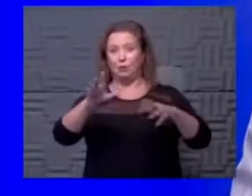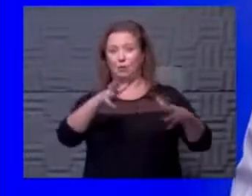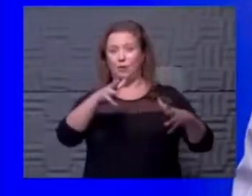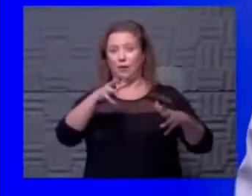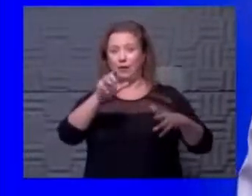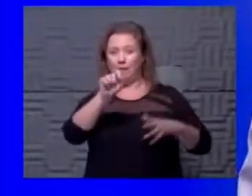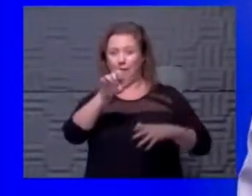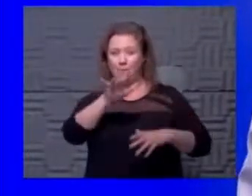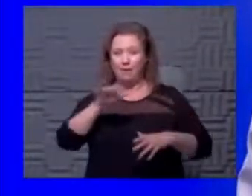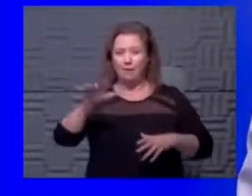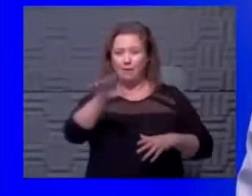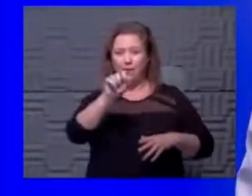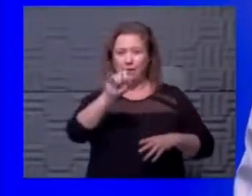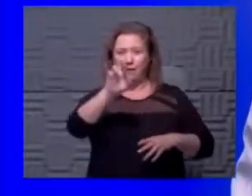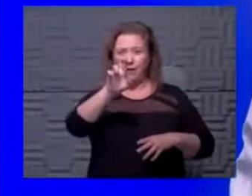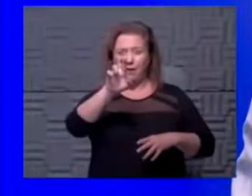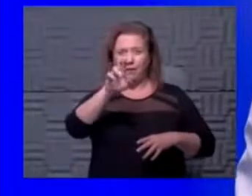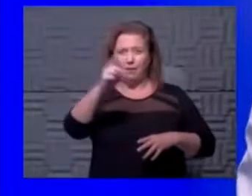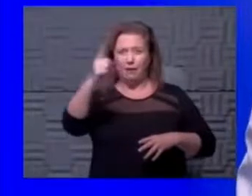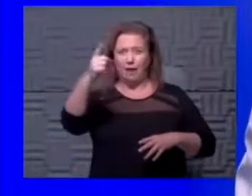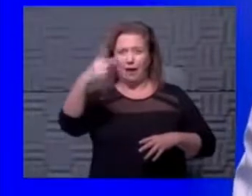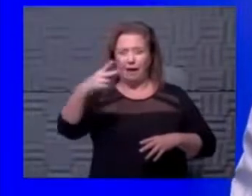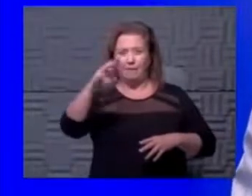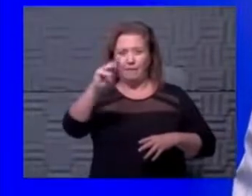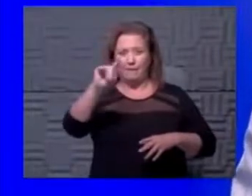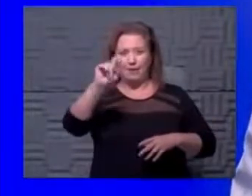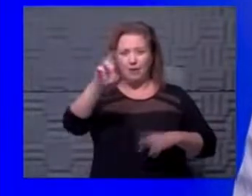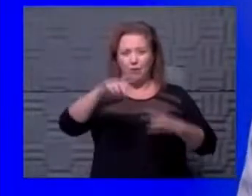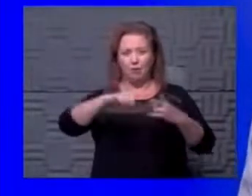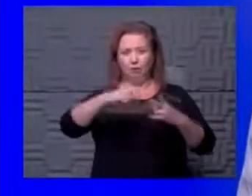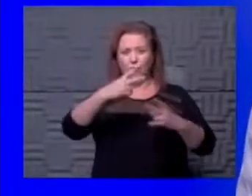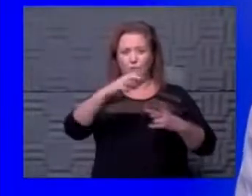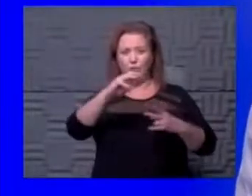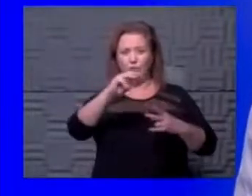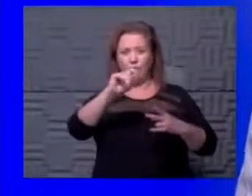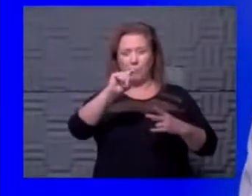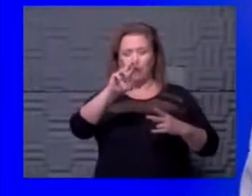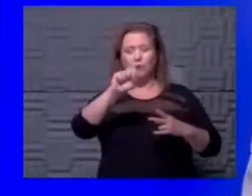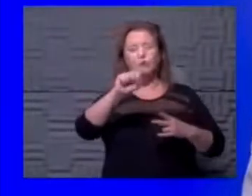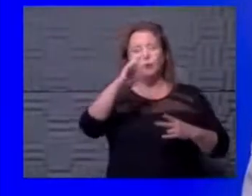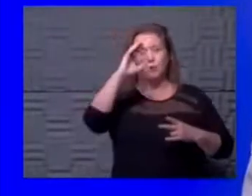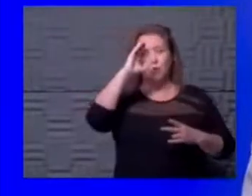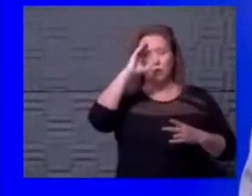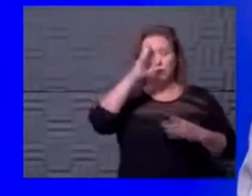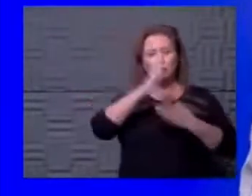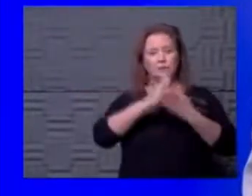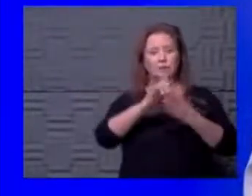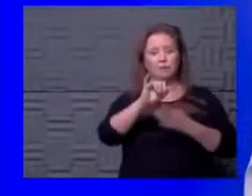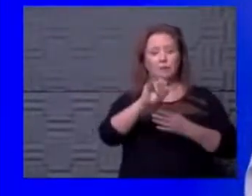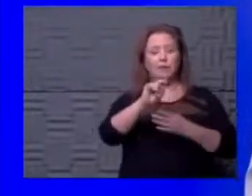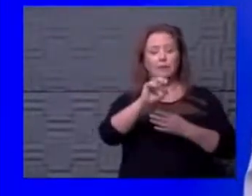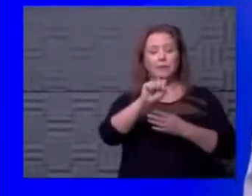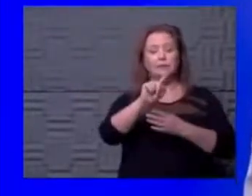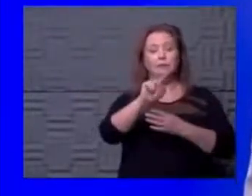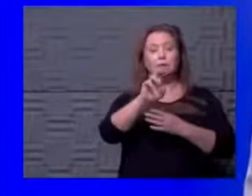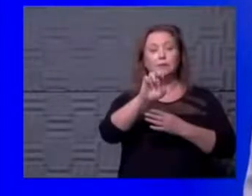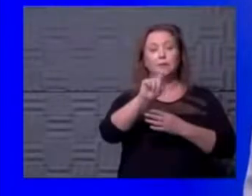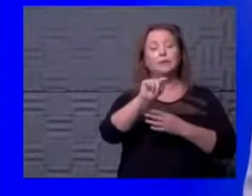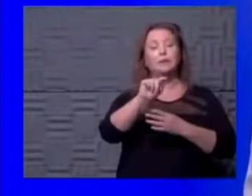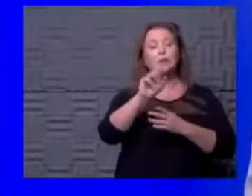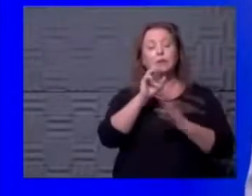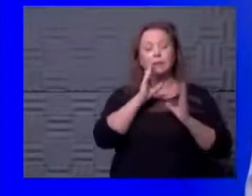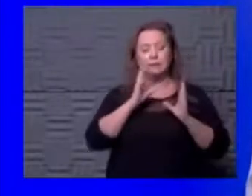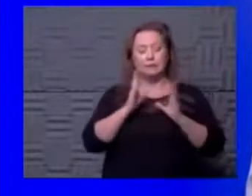up to, half a meter to 2 meters in front of them. We know that some of the instruments can produce smaller